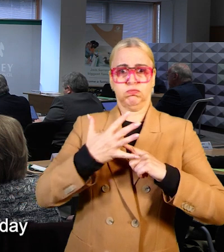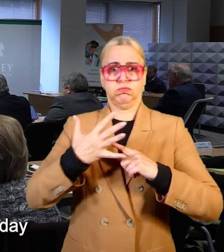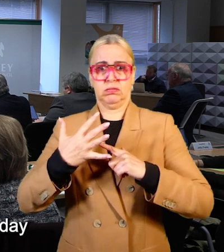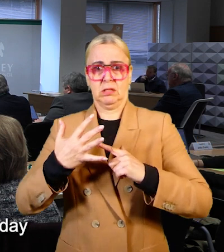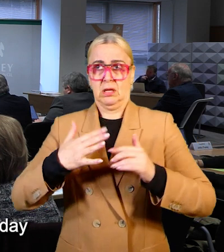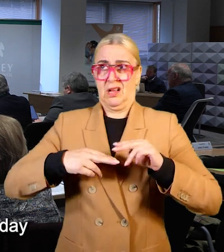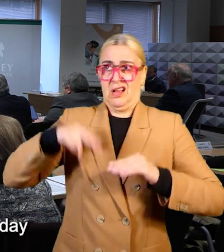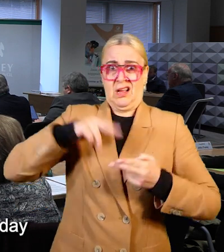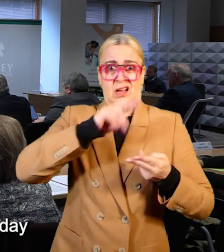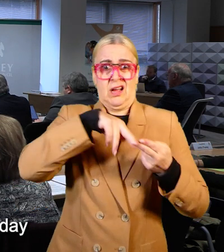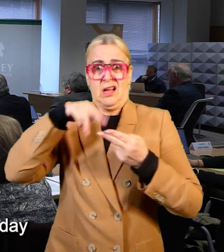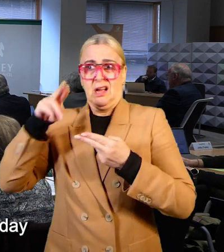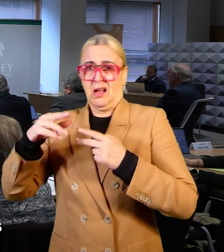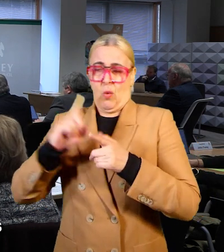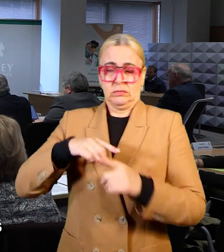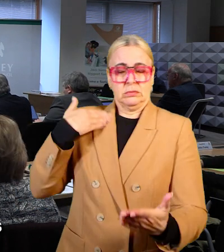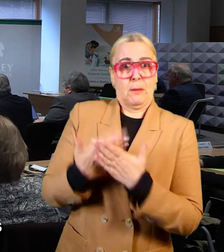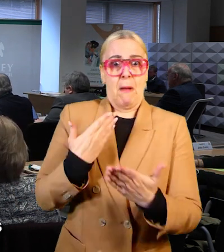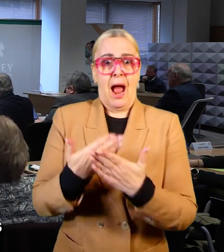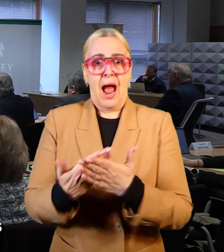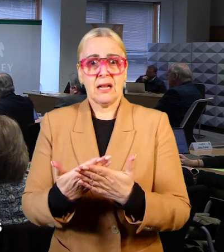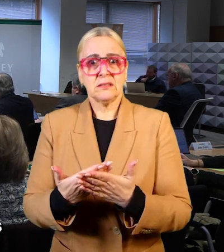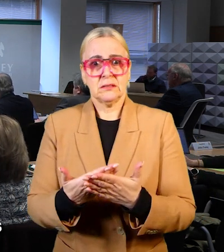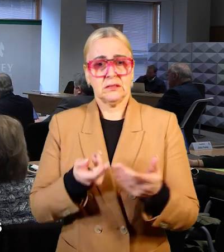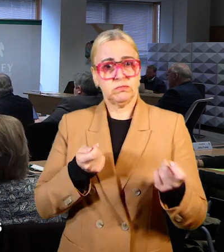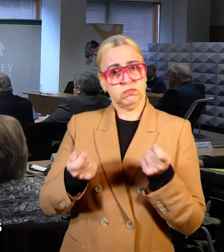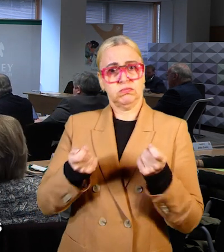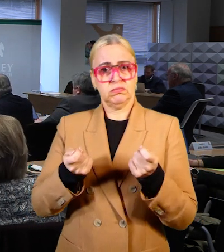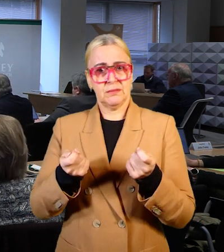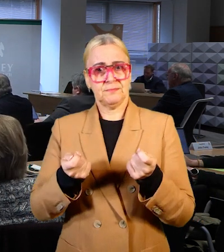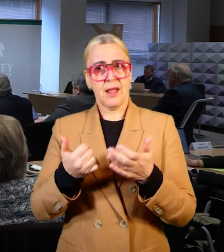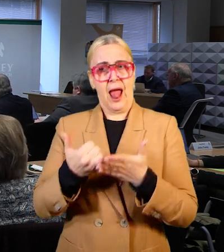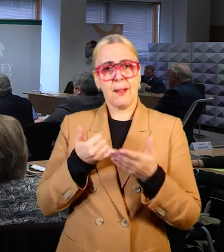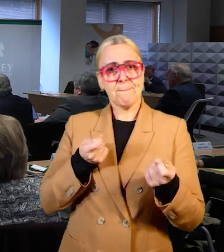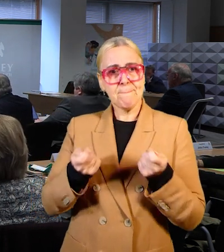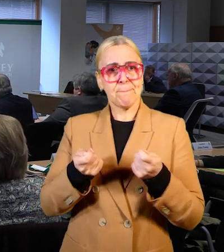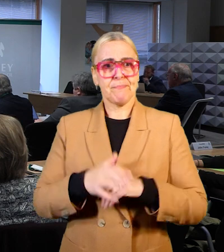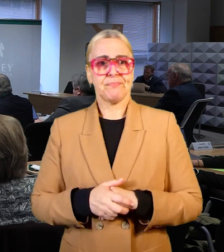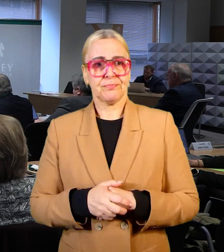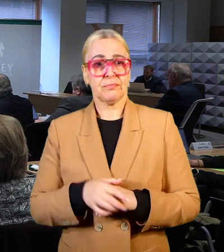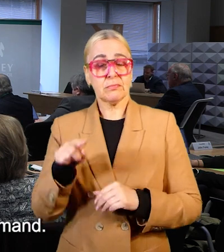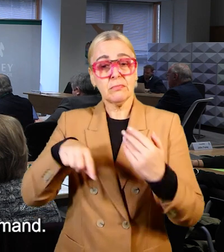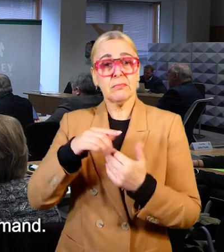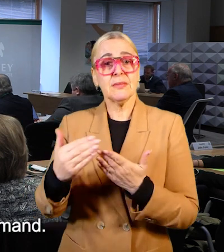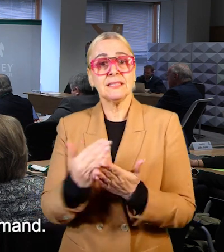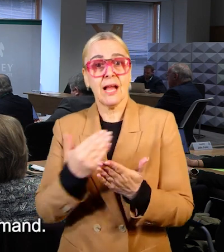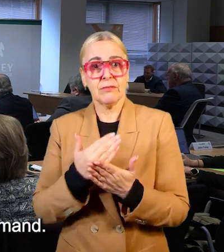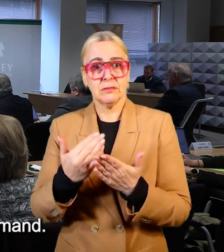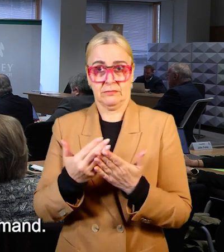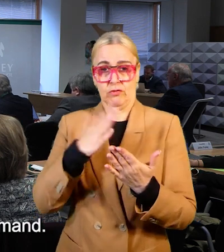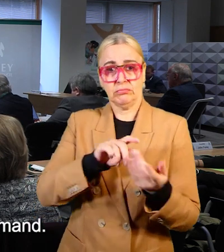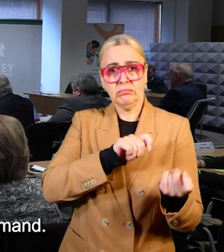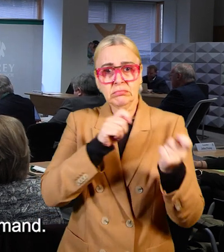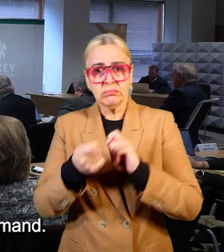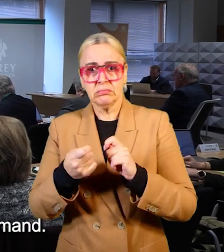The proposed budget we'll discuss today includes over 66 million of savings in order to help us offset the pressures from